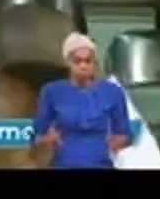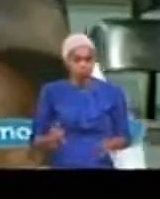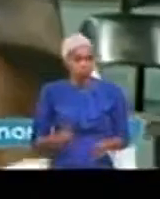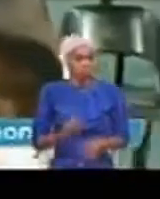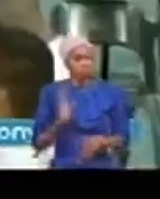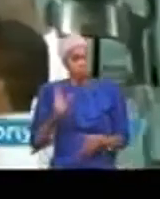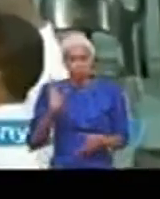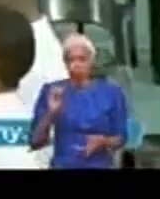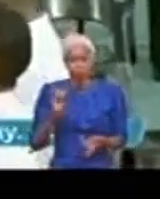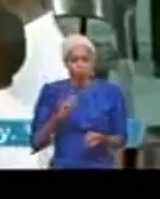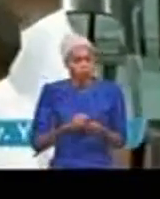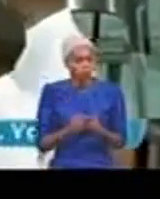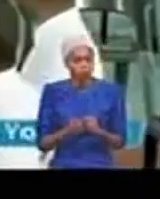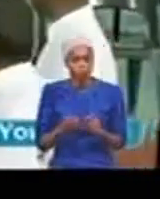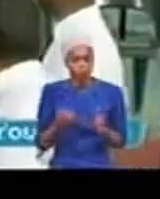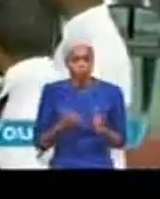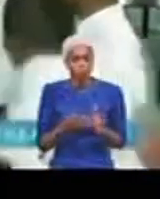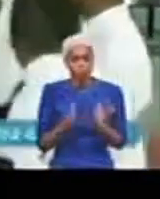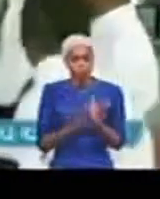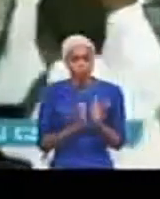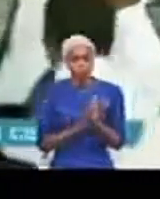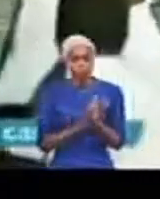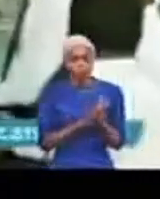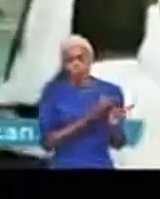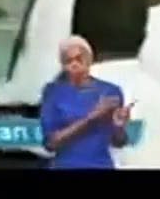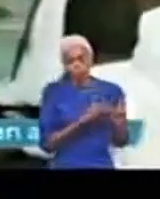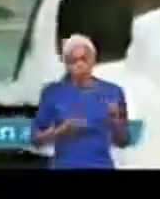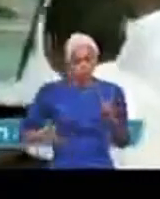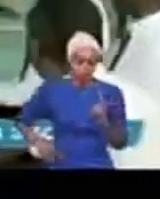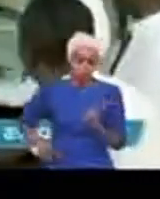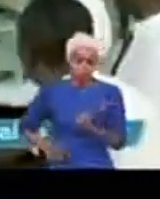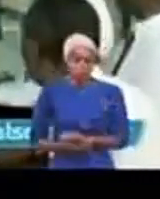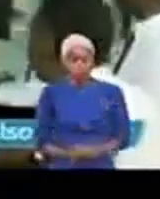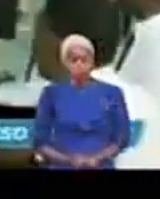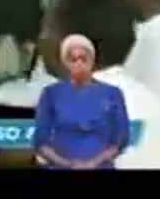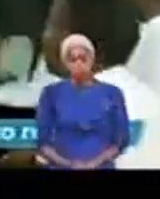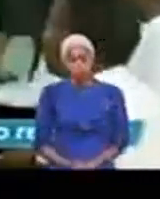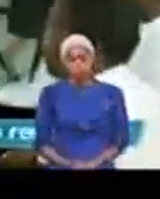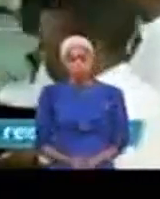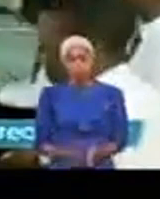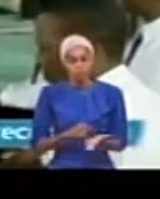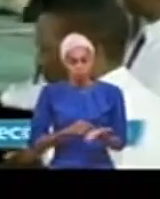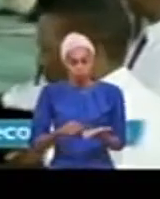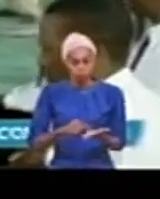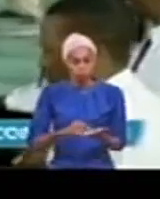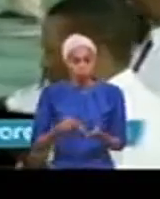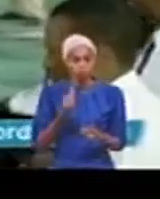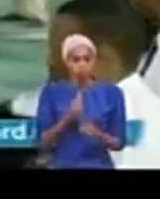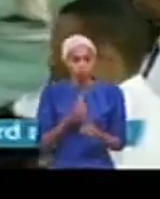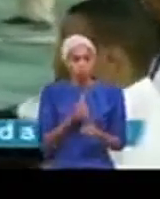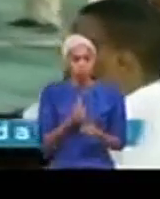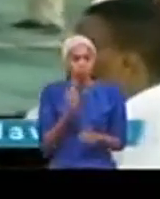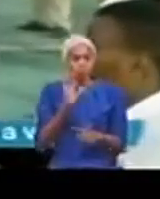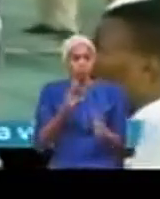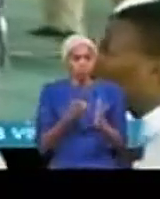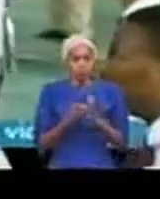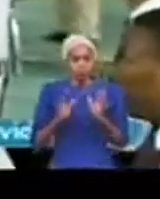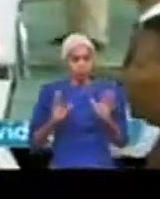Praise the Lord. Hallelujah. Hallelujah. Hallelujah. Keep checking yourself. Your own miracle is